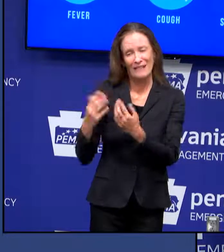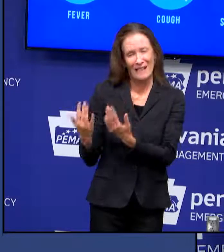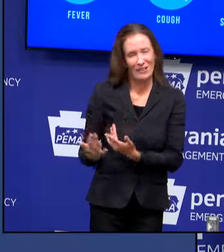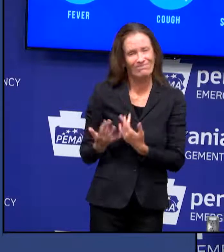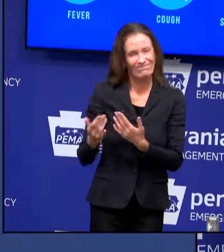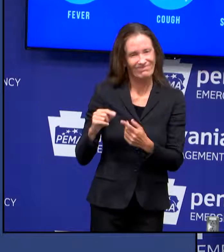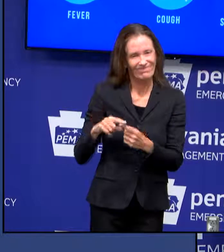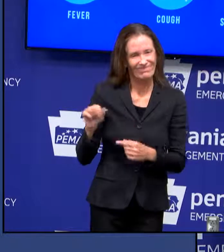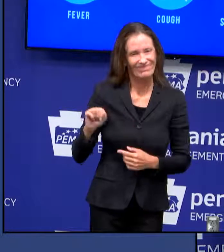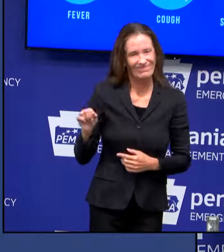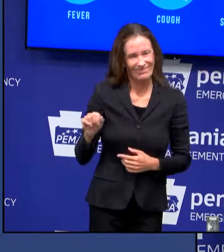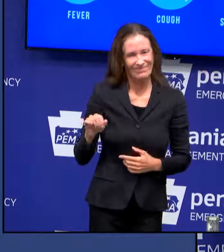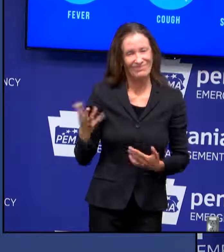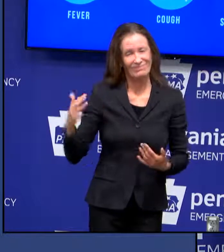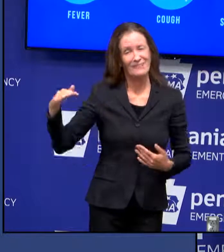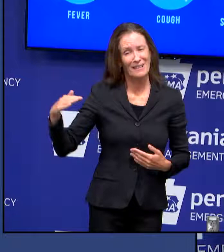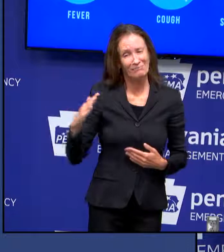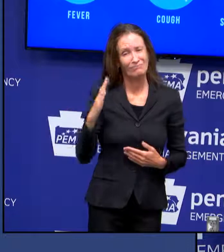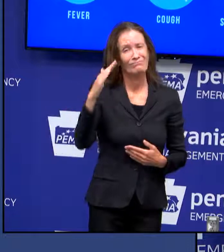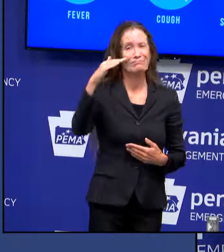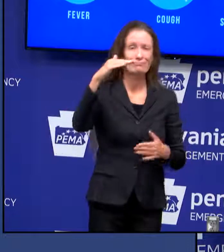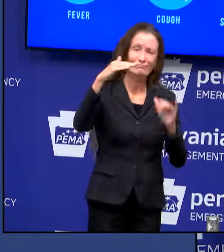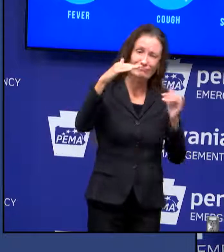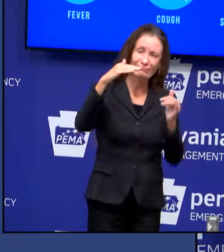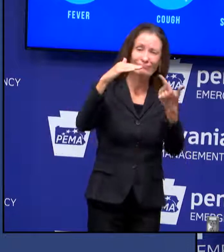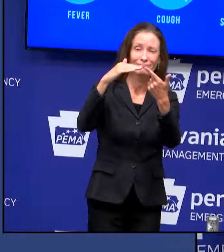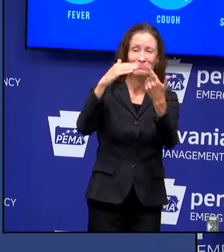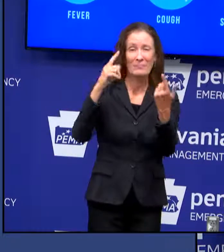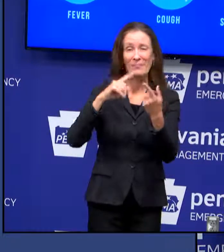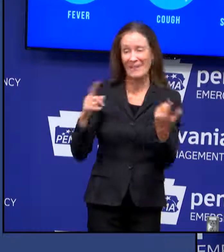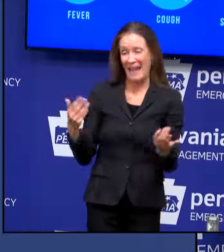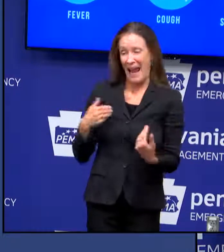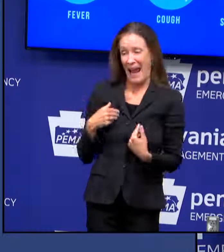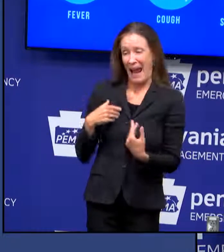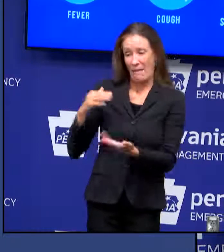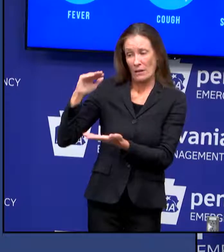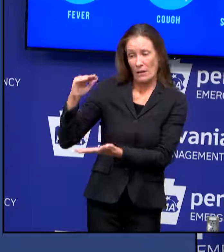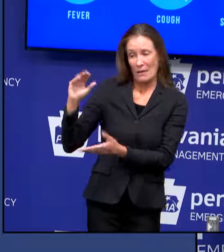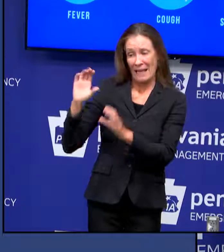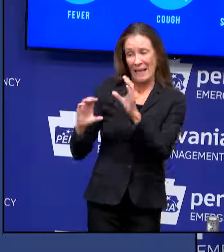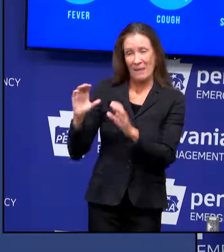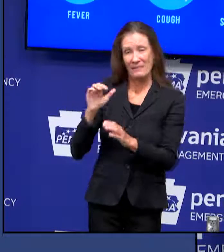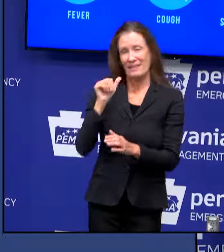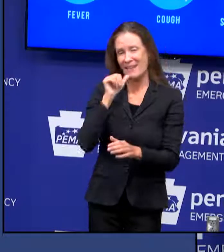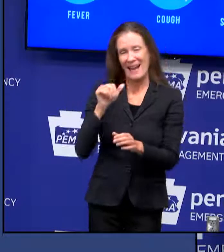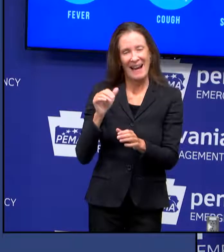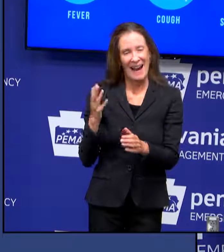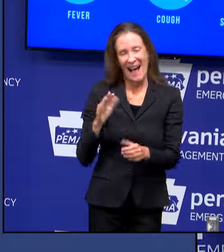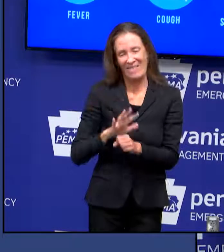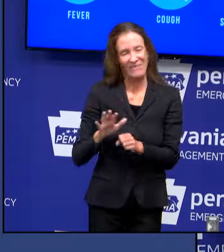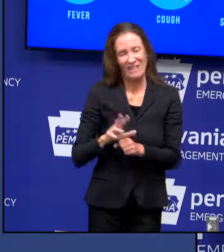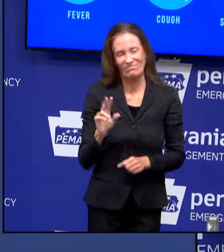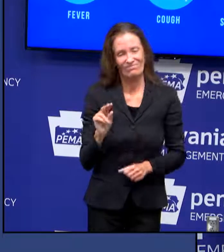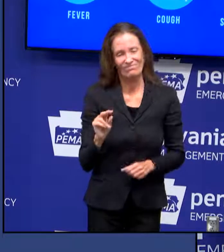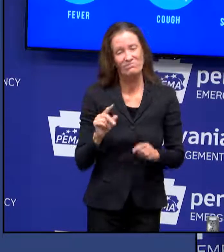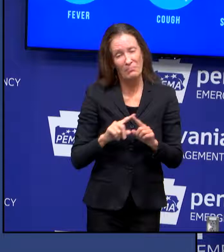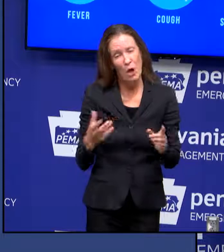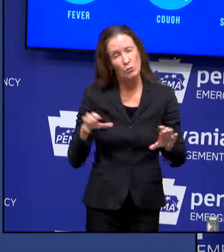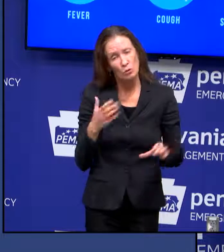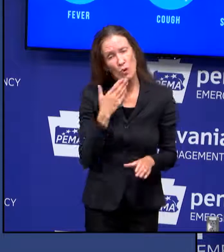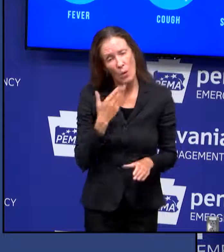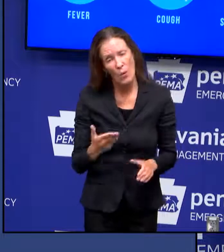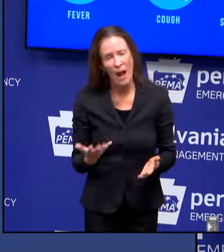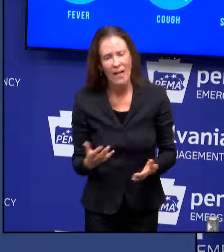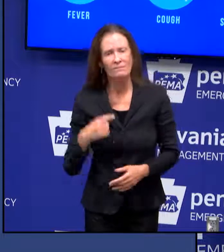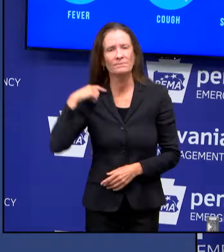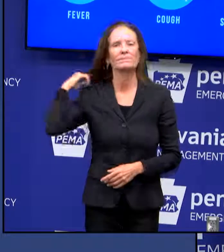But we certainly have no stores of reagents. Dr. Levine, you have to forgive me if you've been asked this before, but how accurate are the